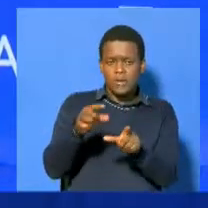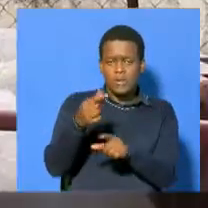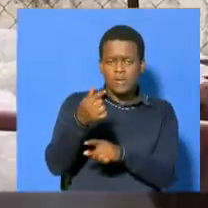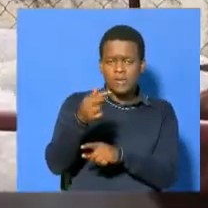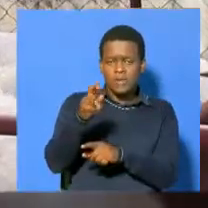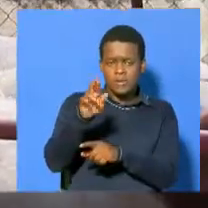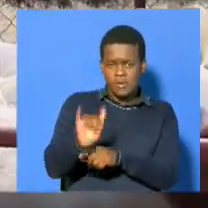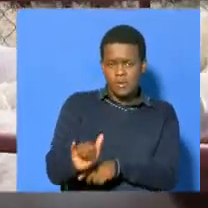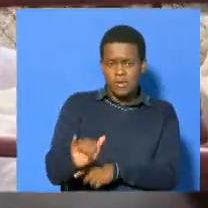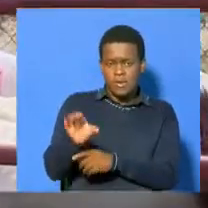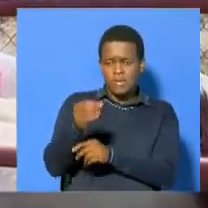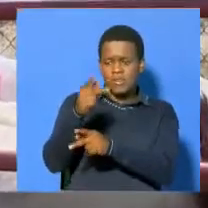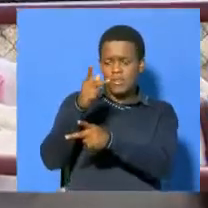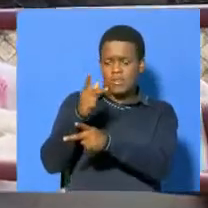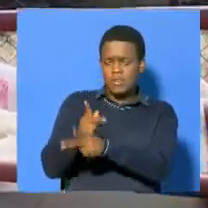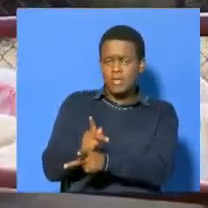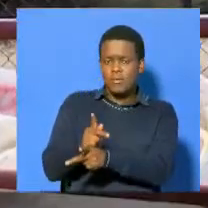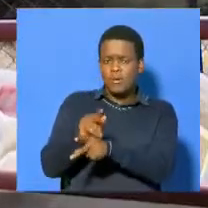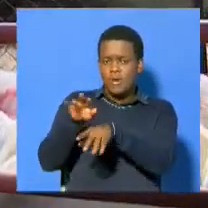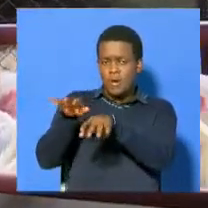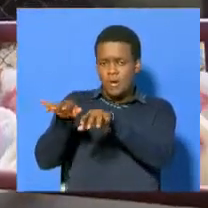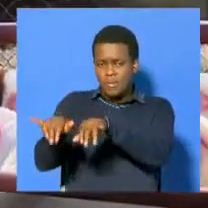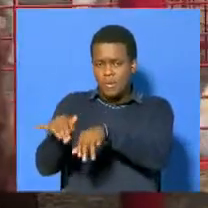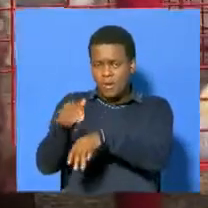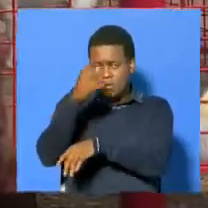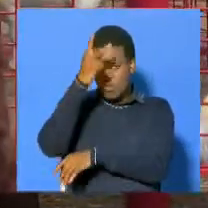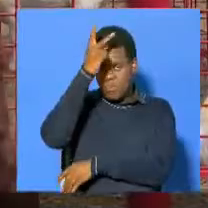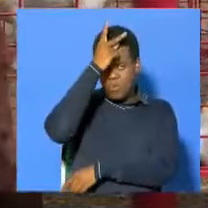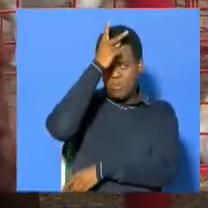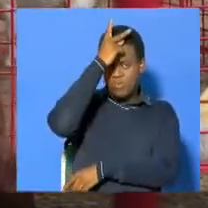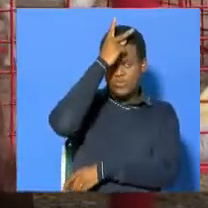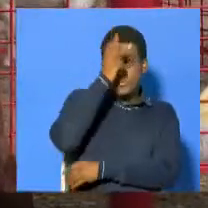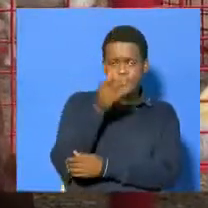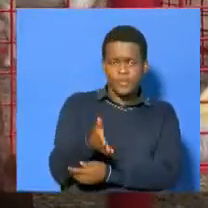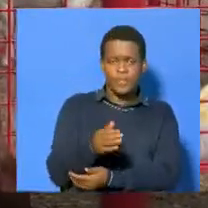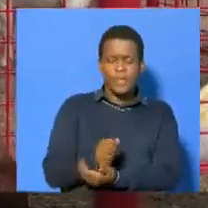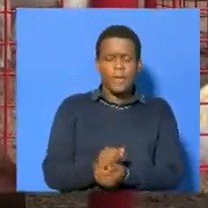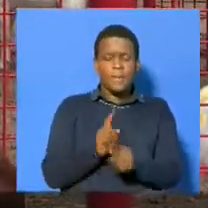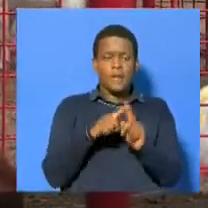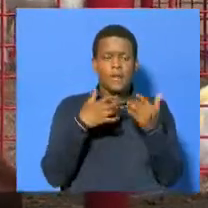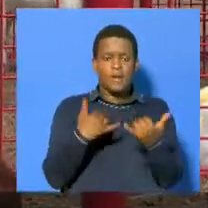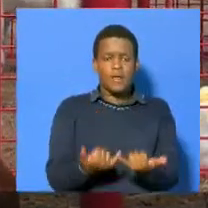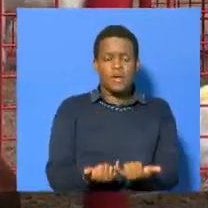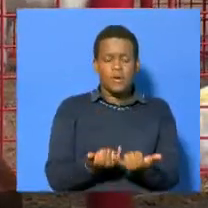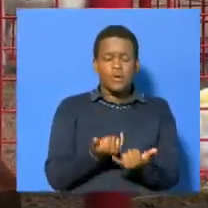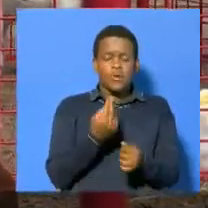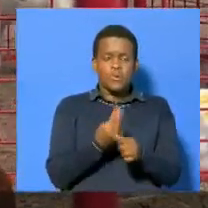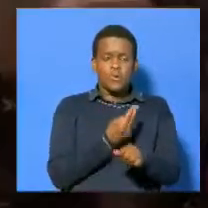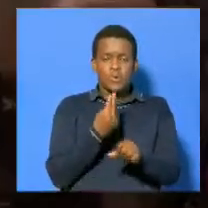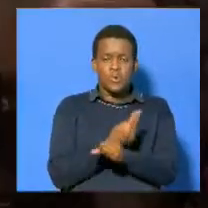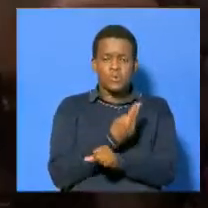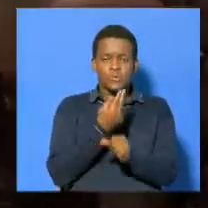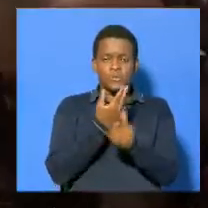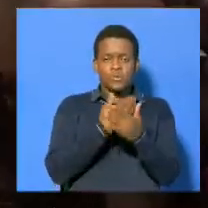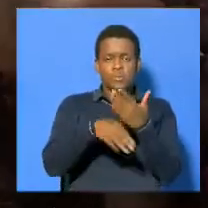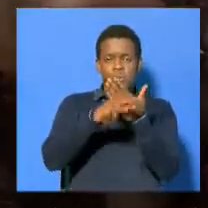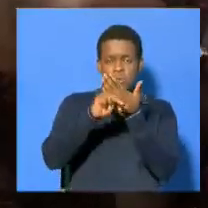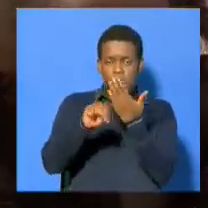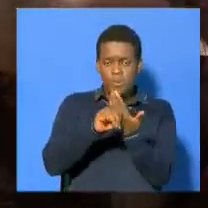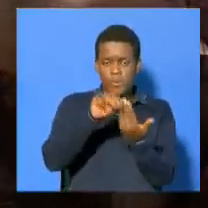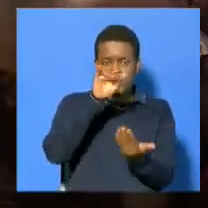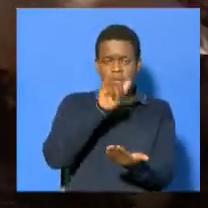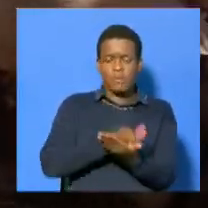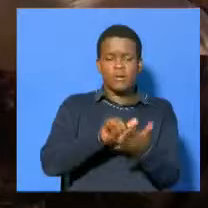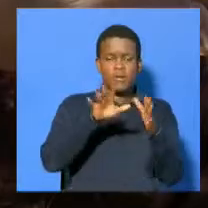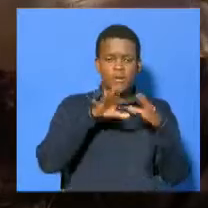Small stock. Quality livestock production has also been emphasized by using accessible programs that are proven and